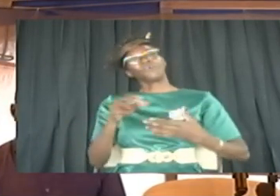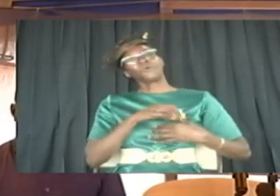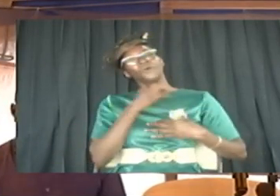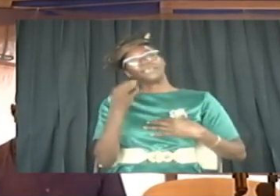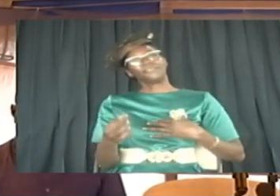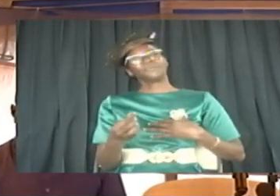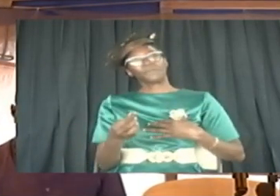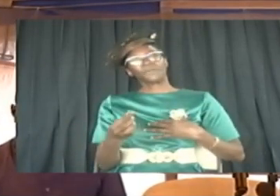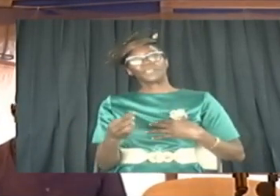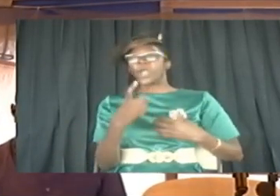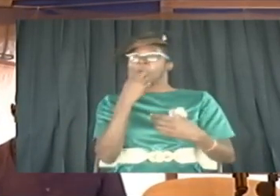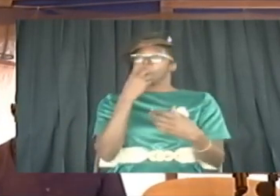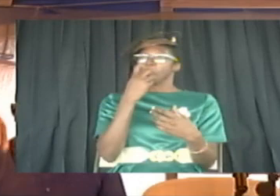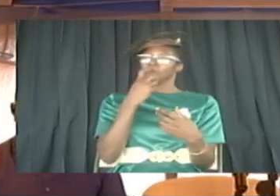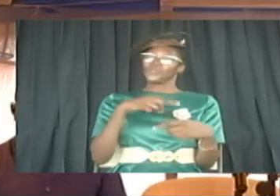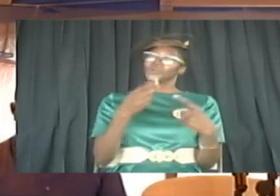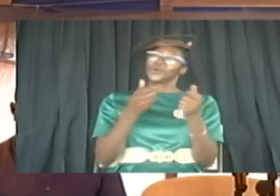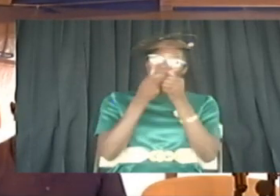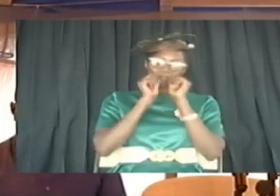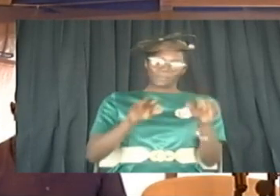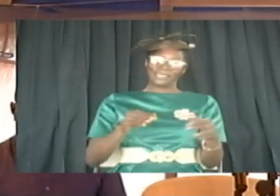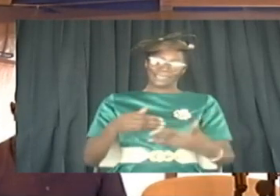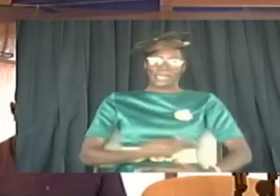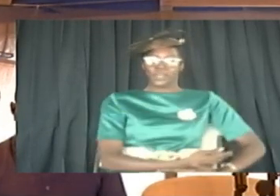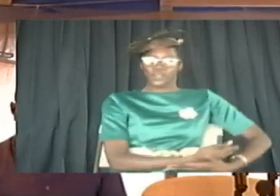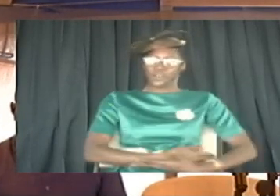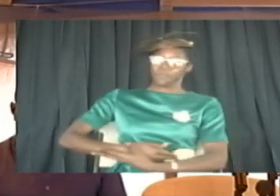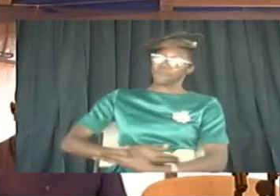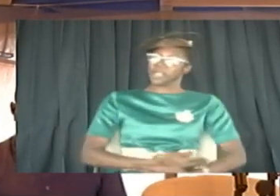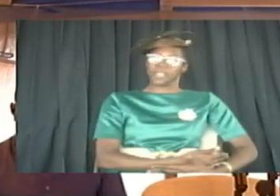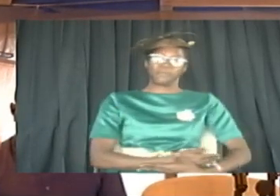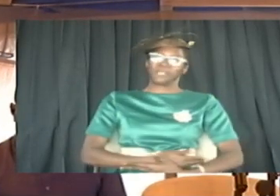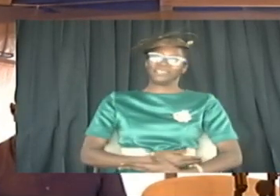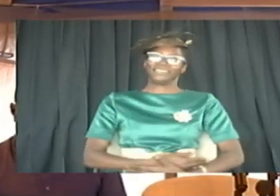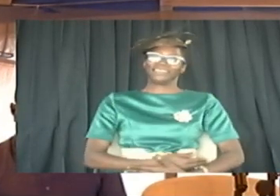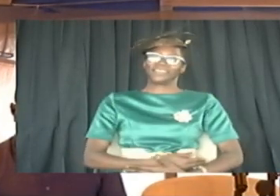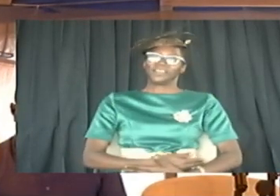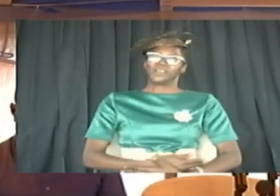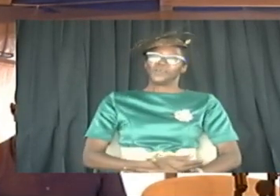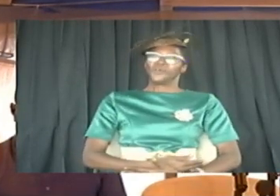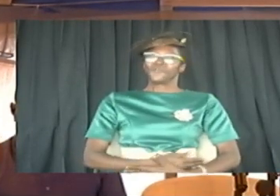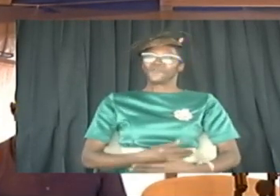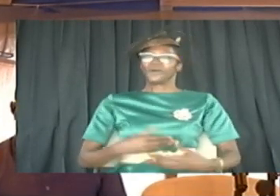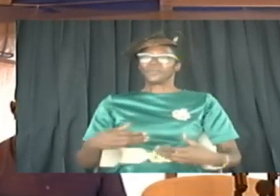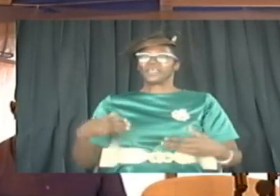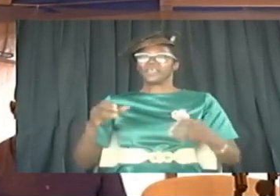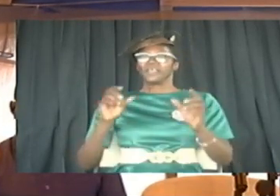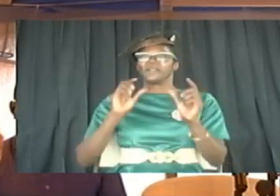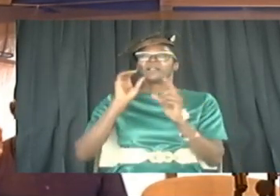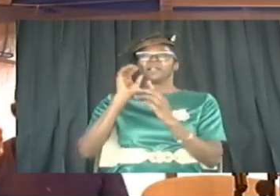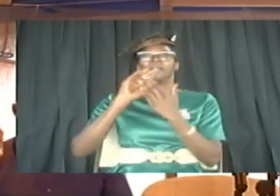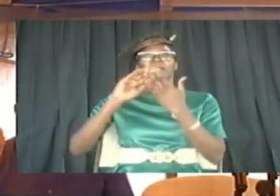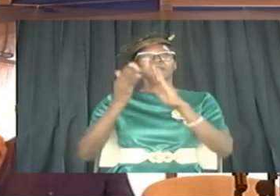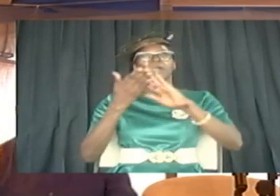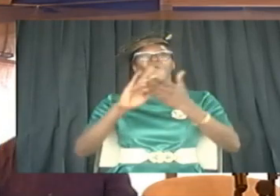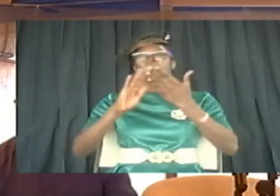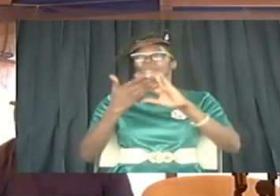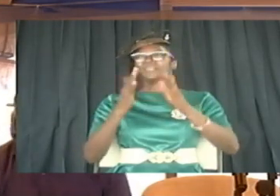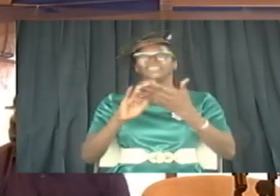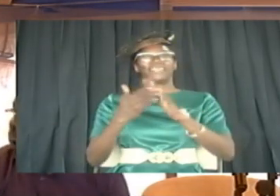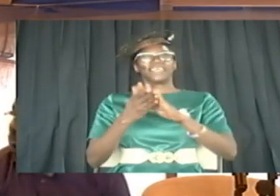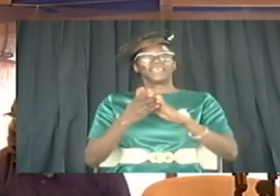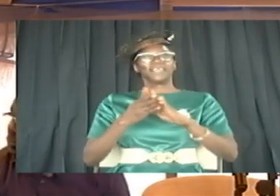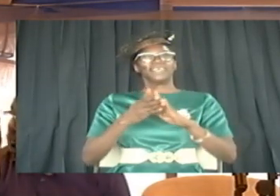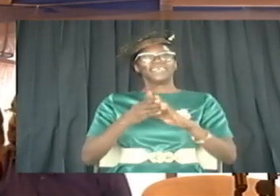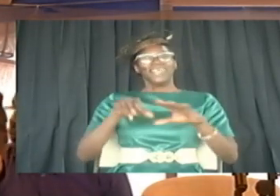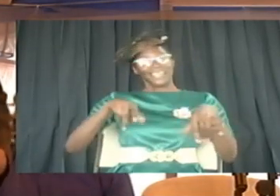And who is going to be blessing the babies that are from the community and all of that? Well, can I tell you